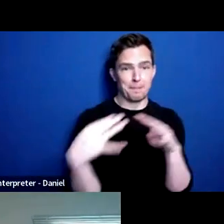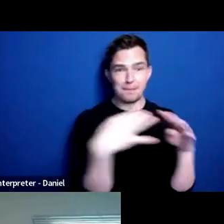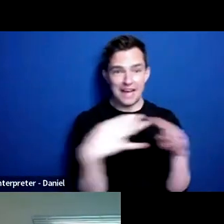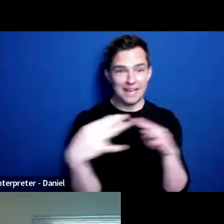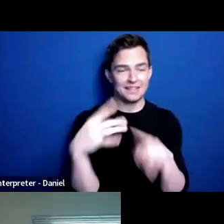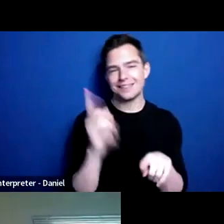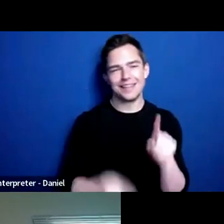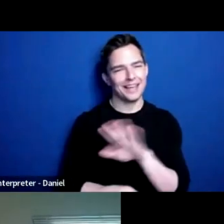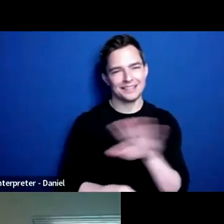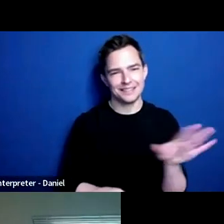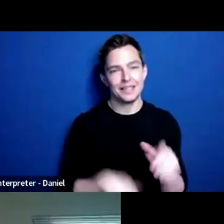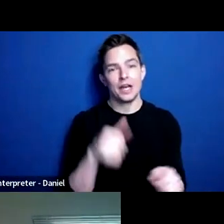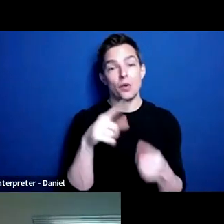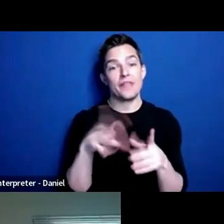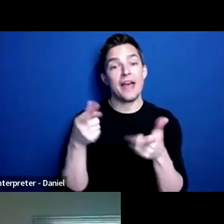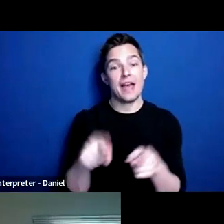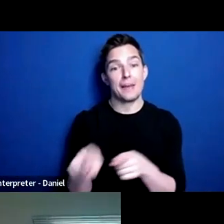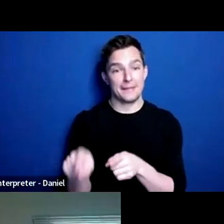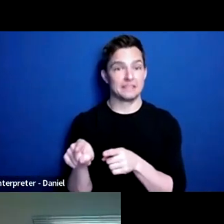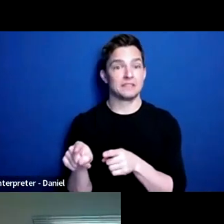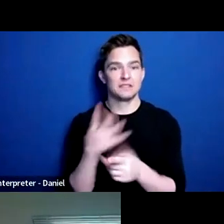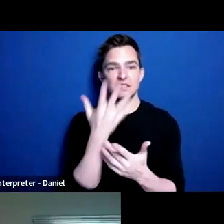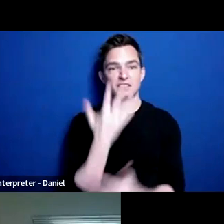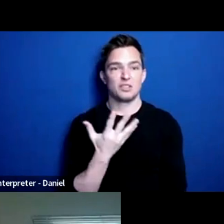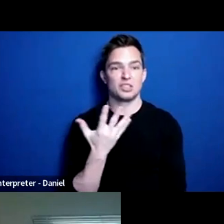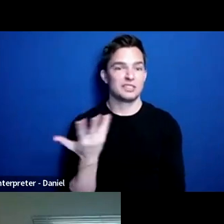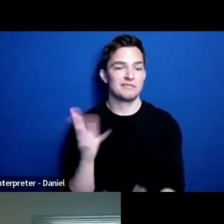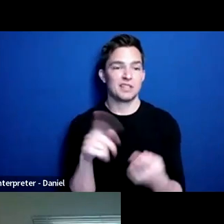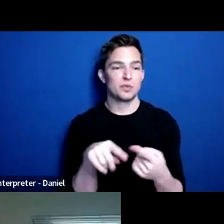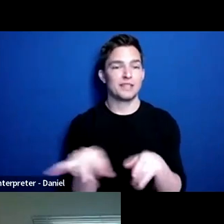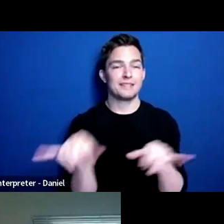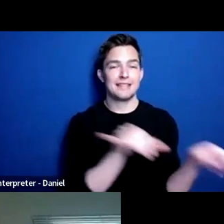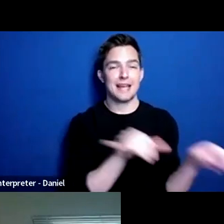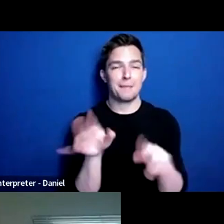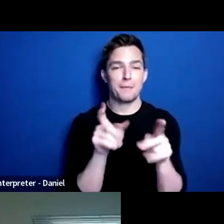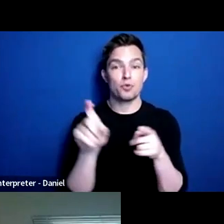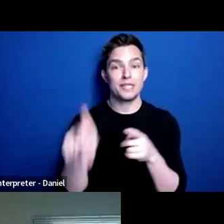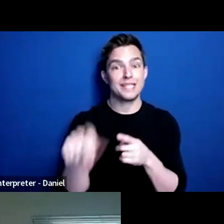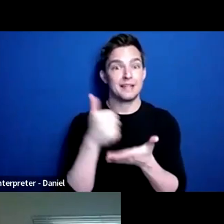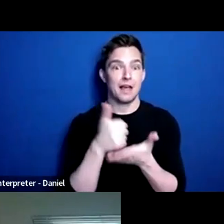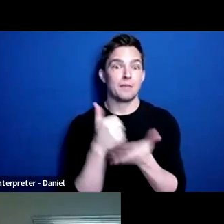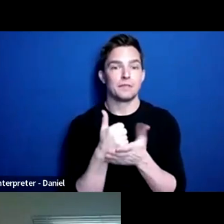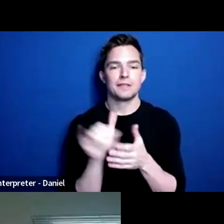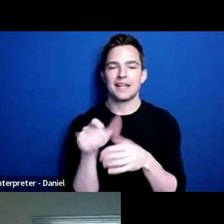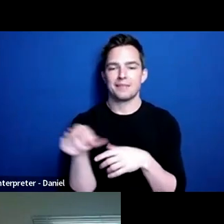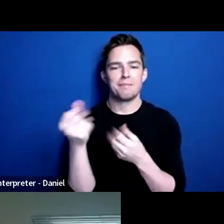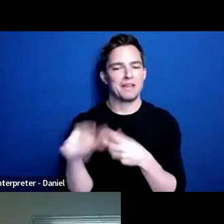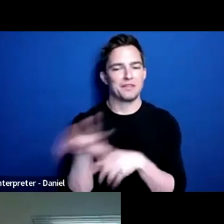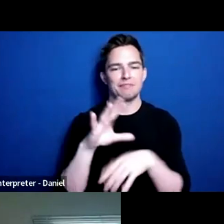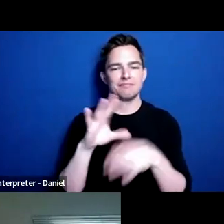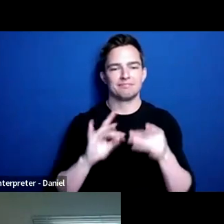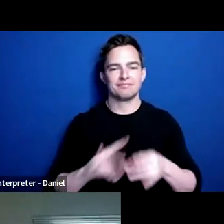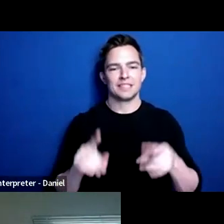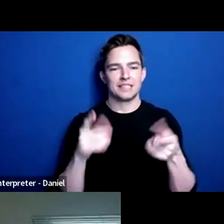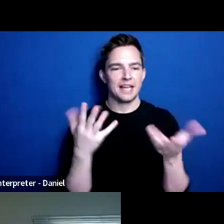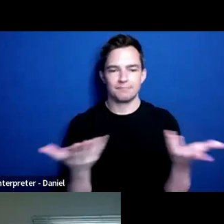And when that does happen, unfortunately, is when those same folks who need help, and as many of you touched on, it's life or death for some